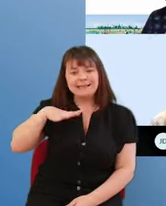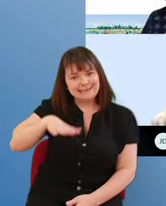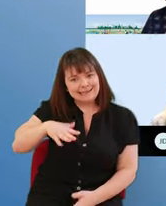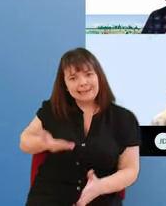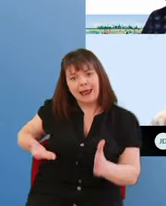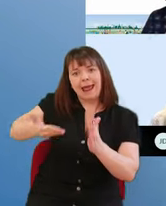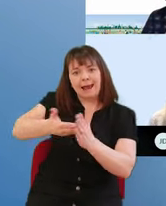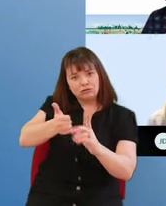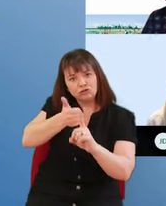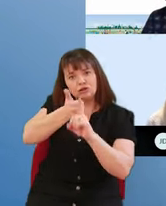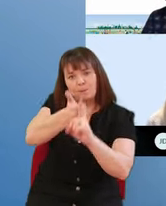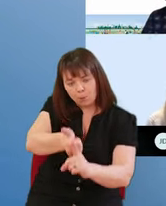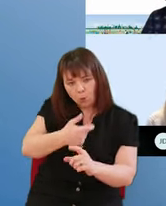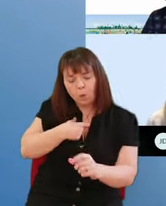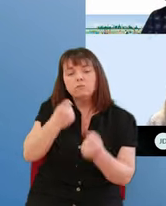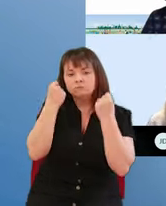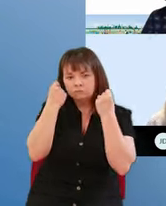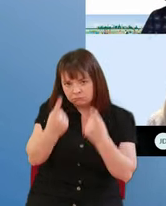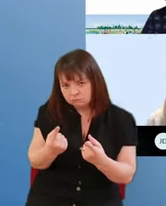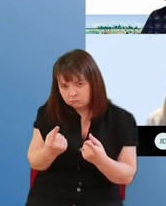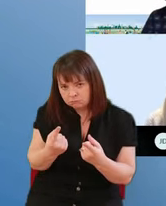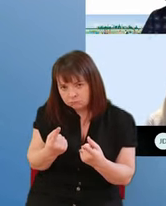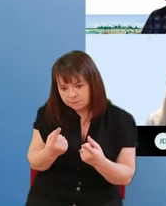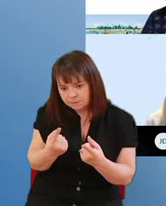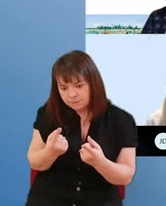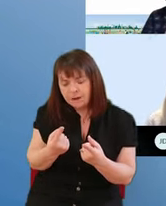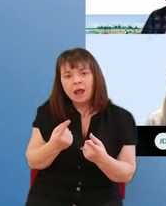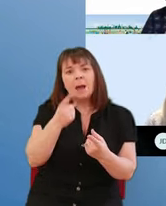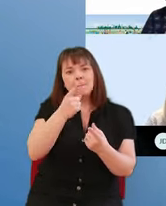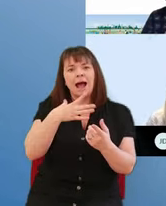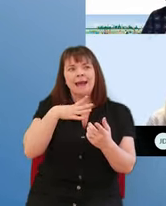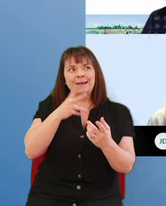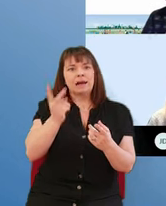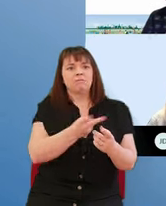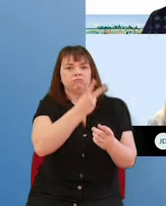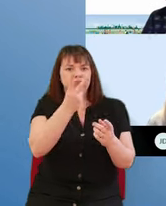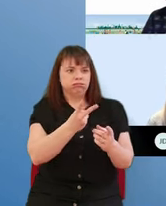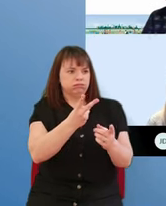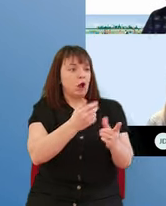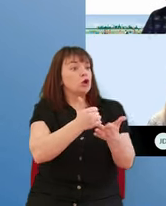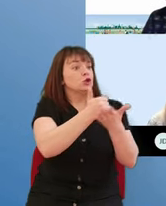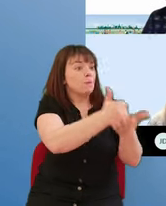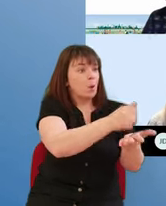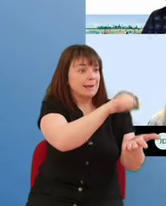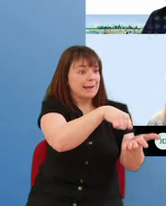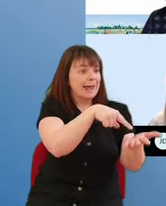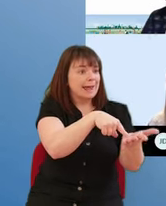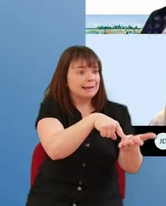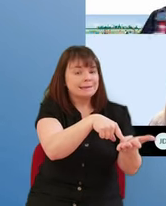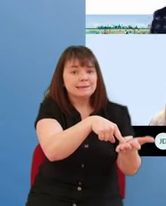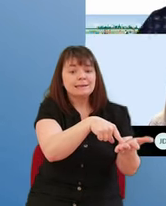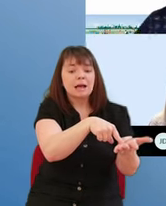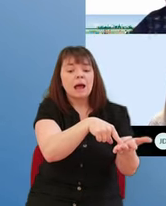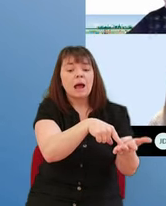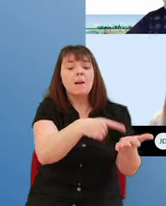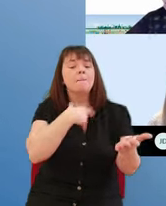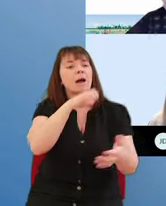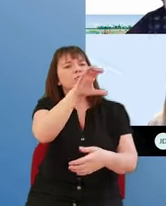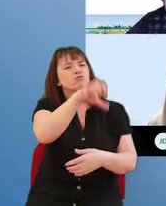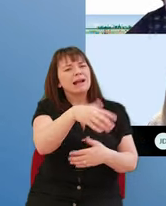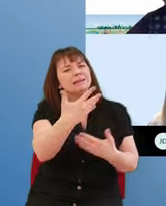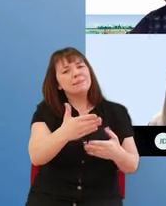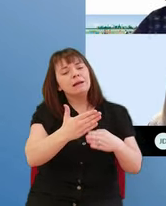are practices that have worked incredibly hard to achieve really well in the different diabetes domains with all the pressures of